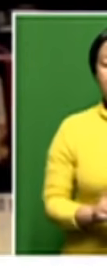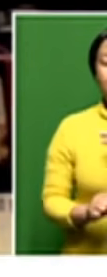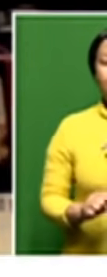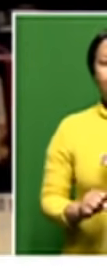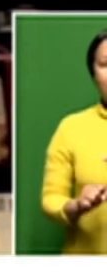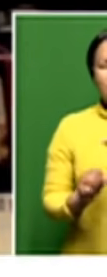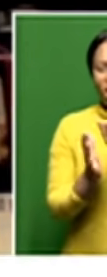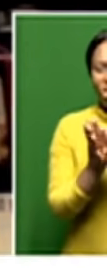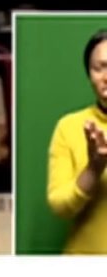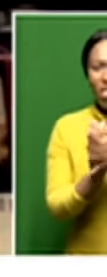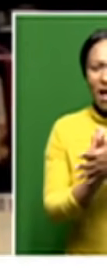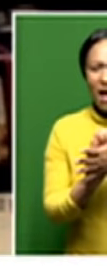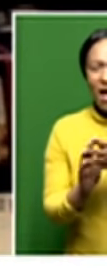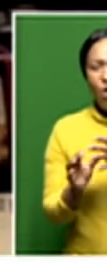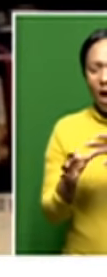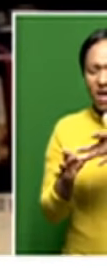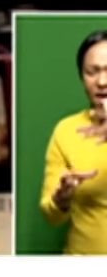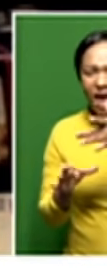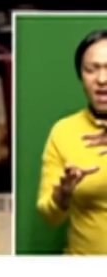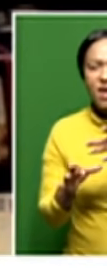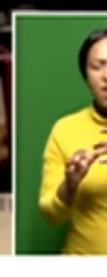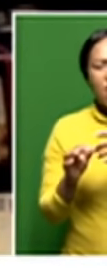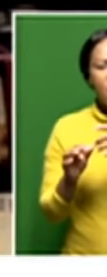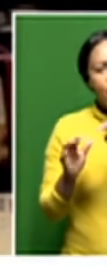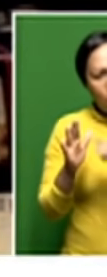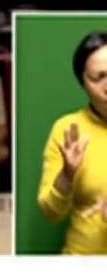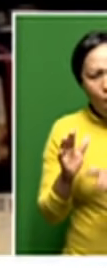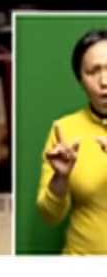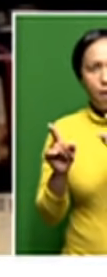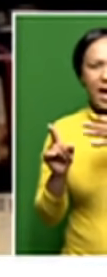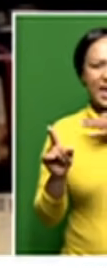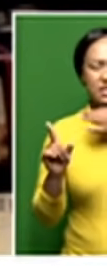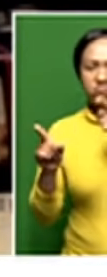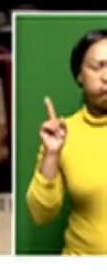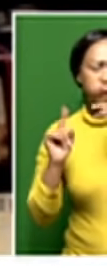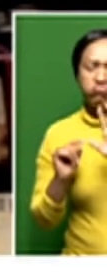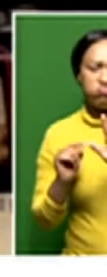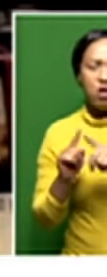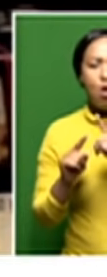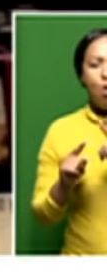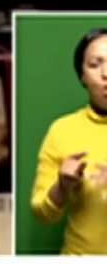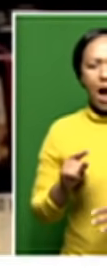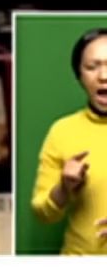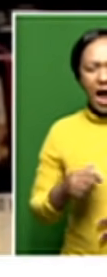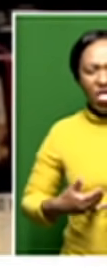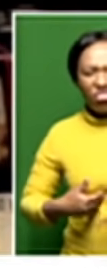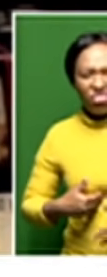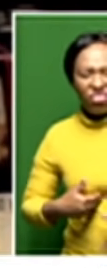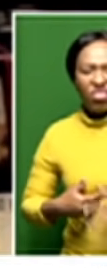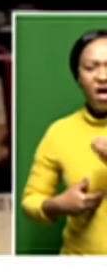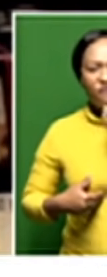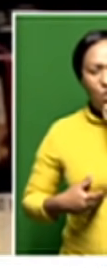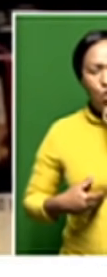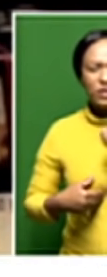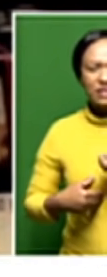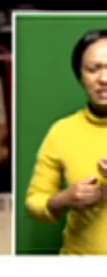the cans are extremely low. It's getting a tummy ache to food poisoning.